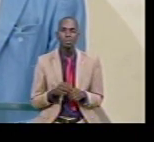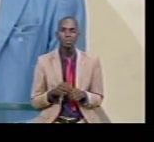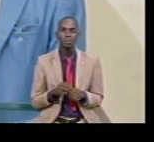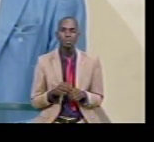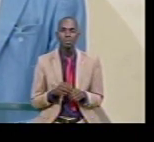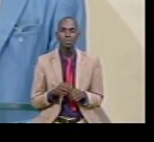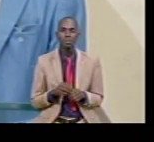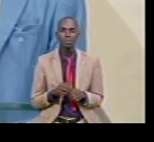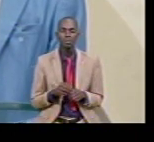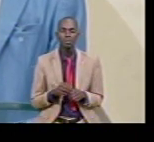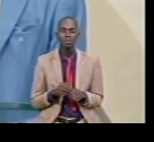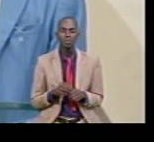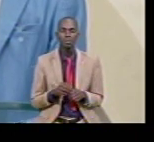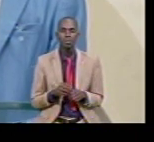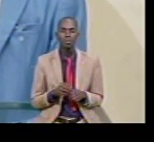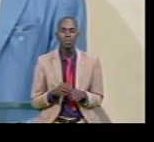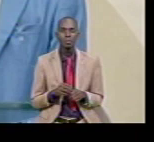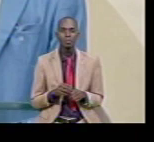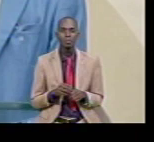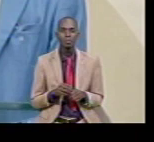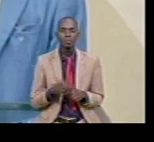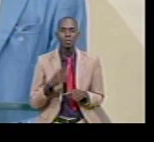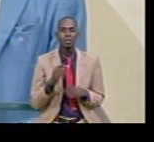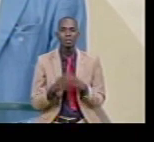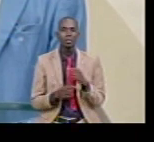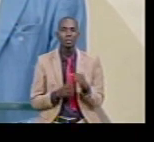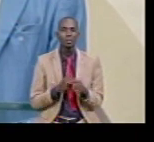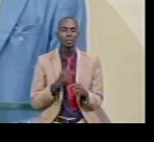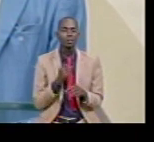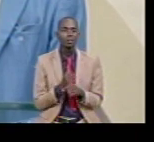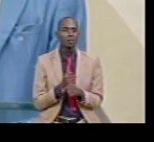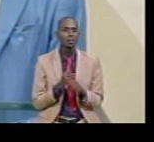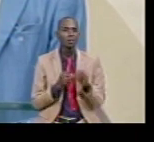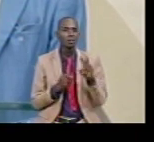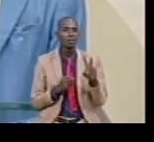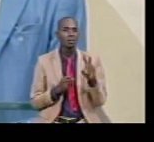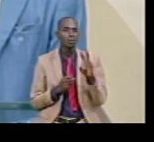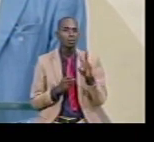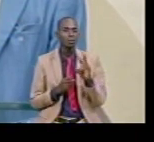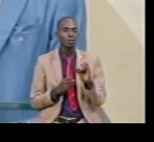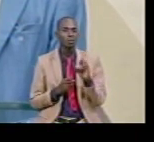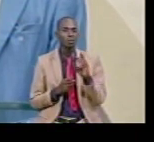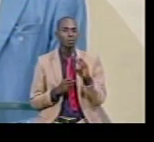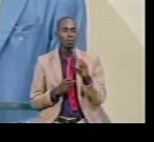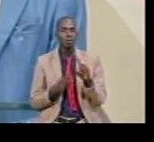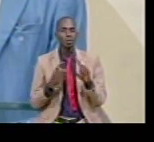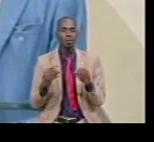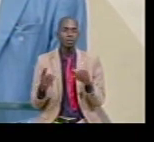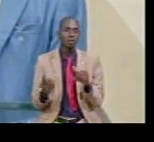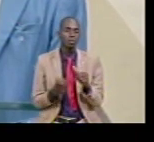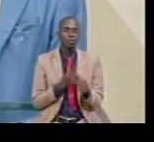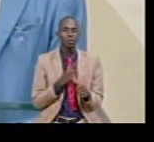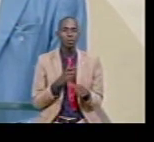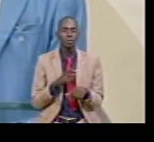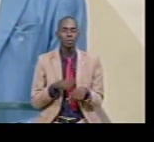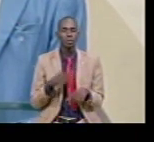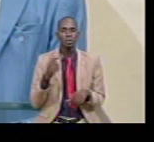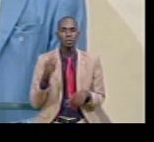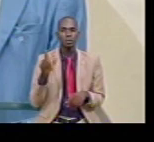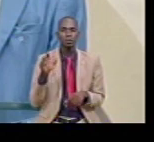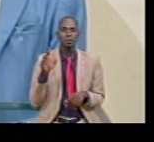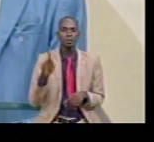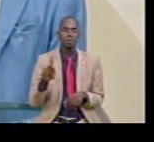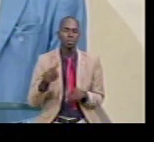the first edition of the Global Crusade, right in this